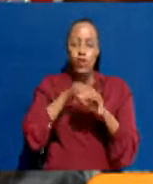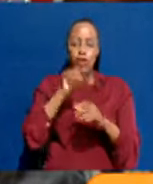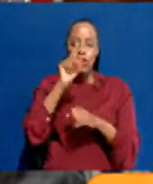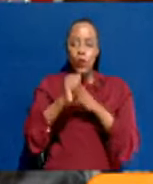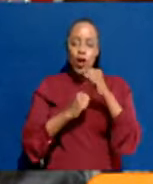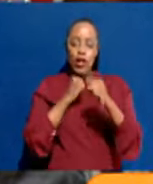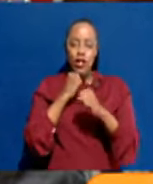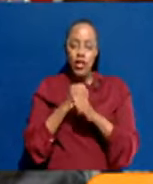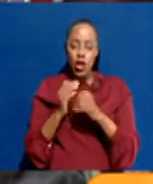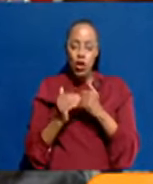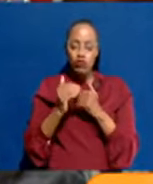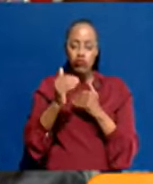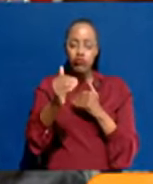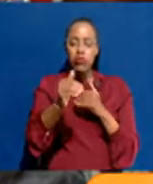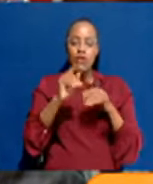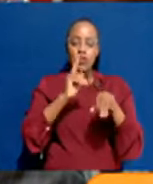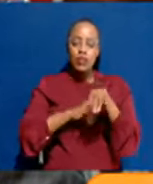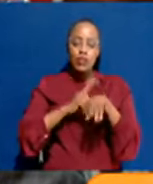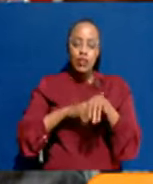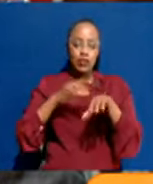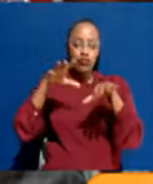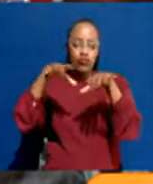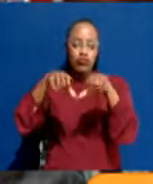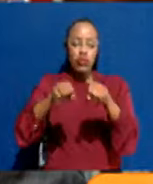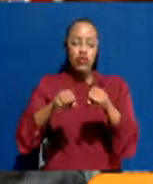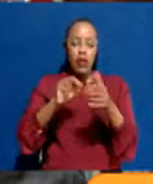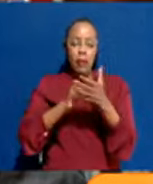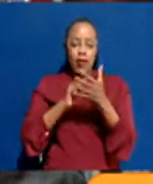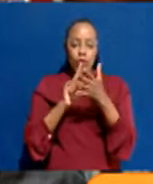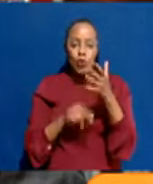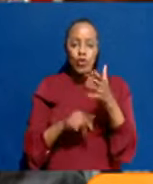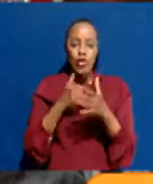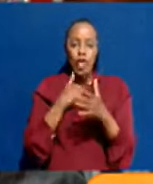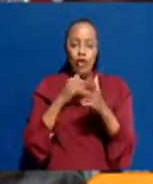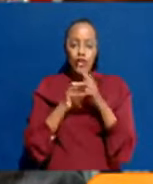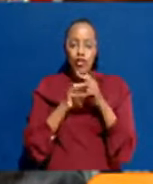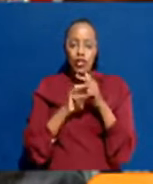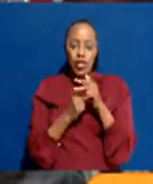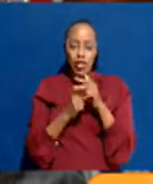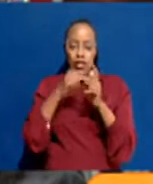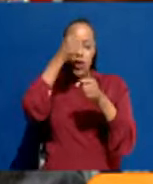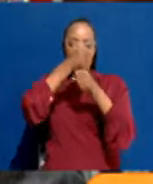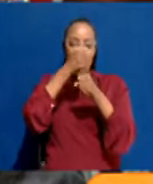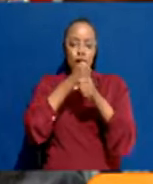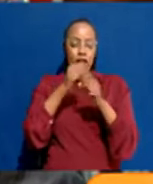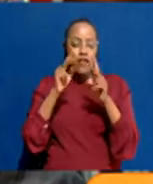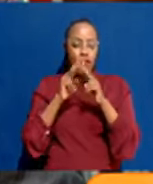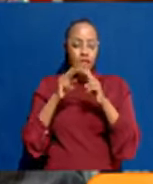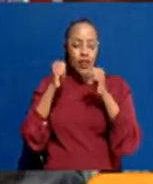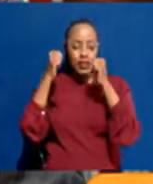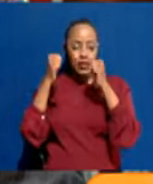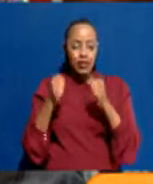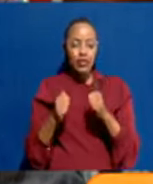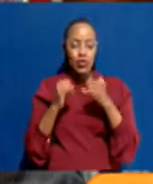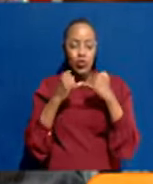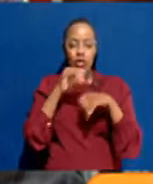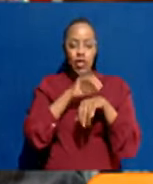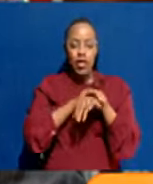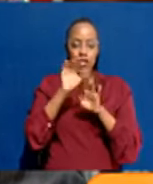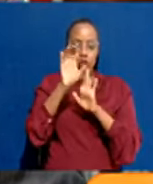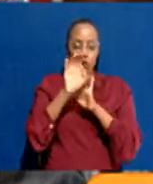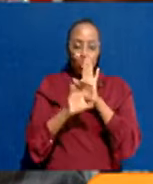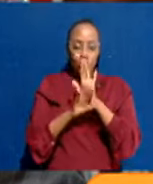or so of taking power. So they started working very hard to get the new